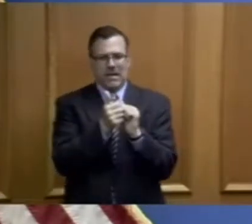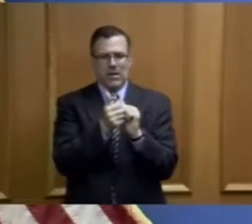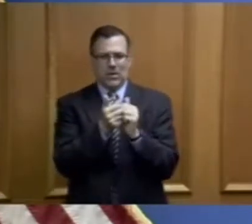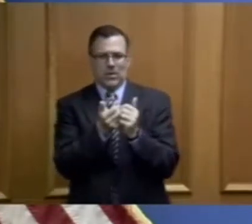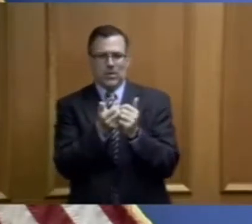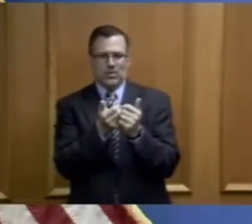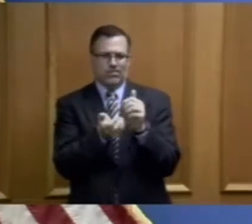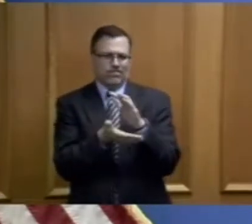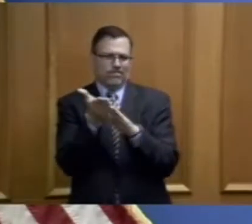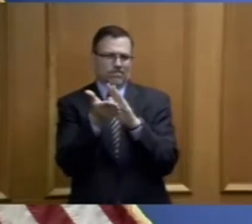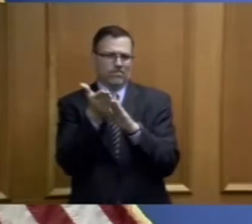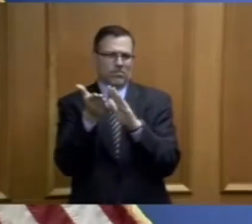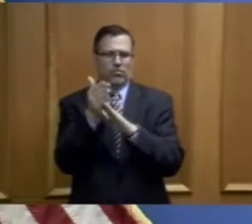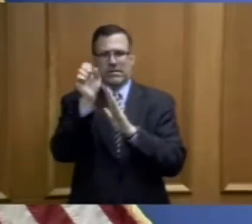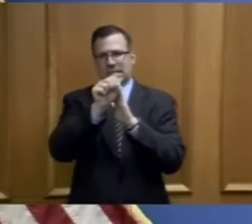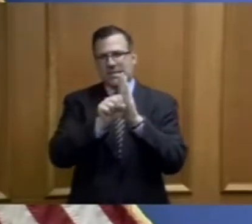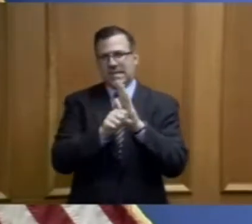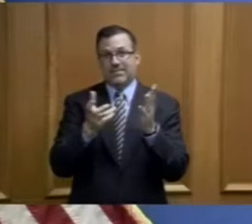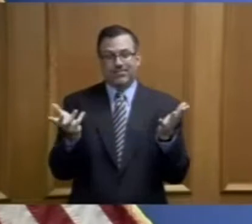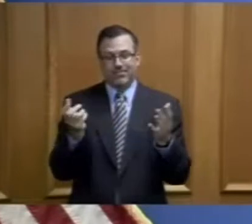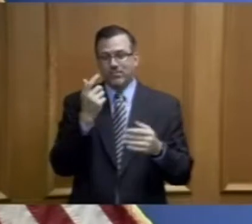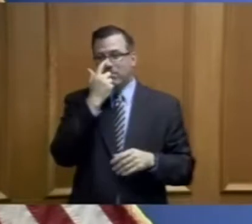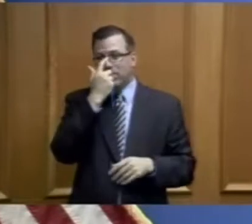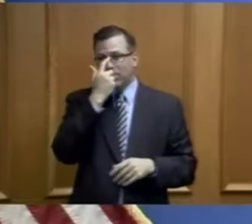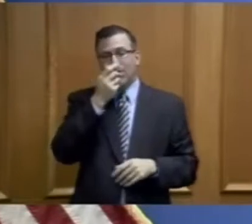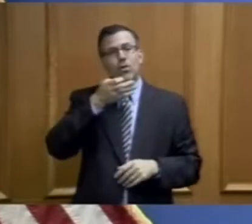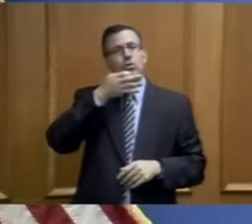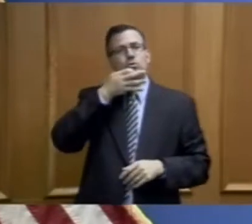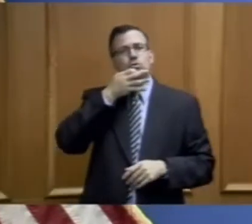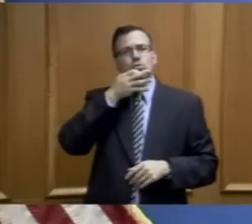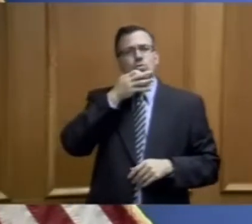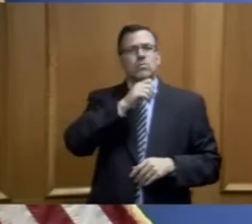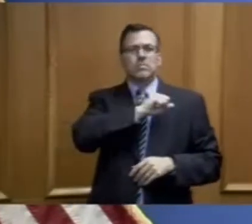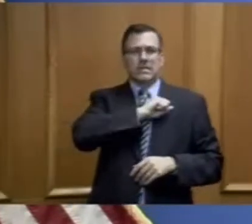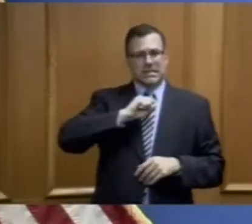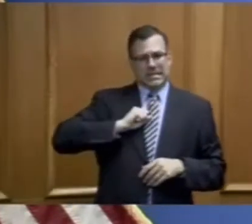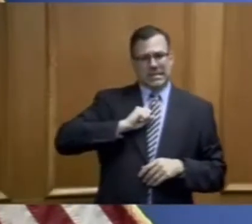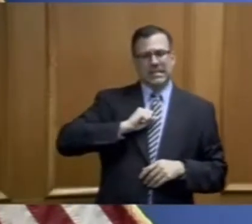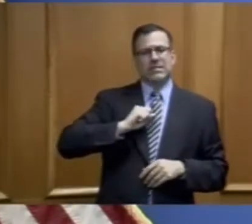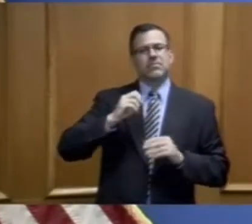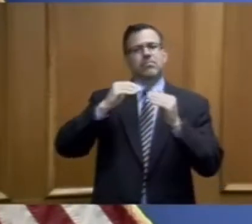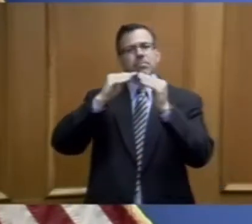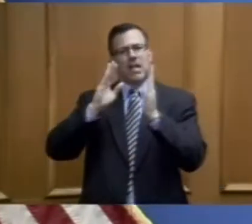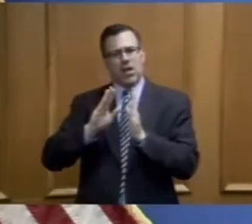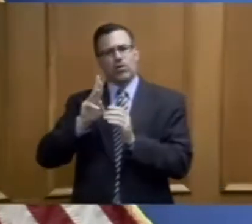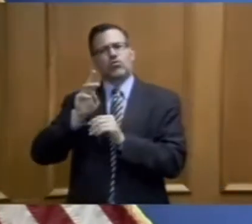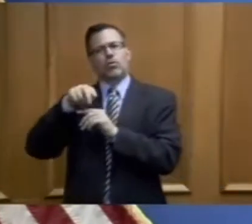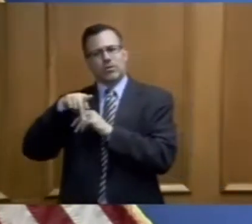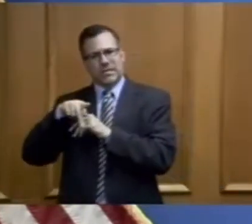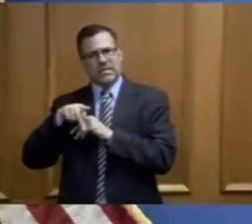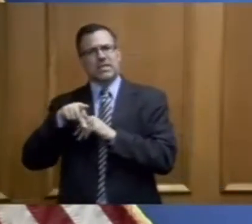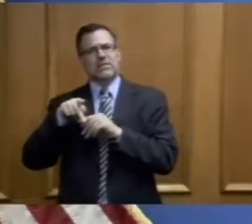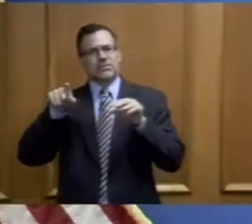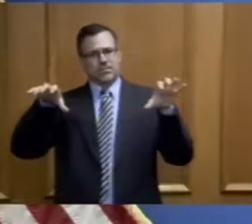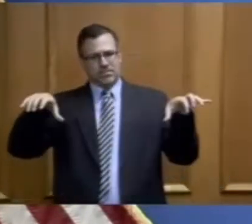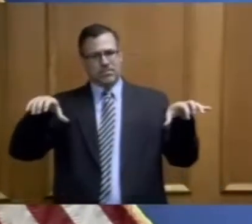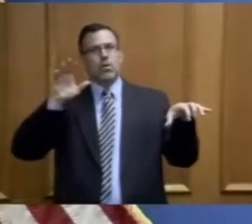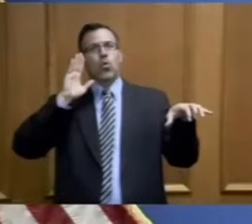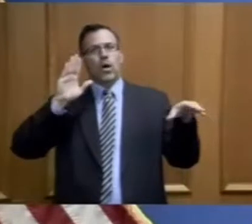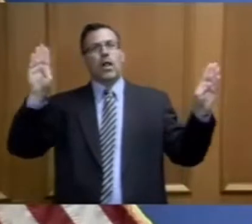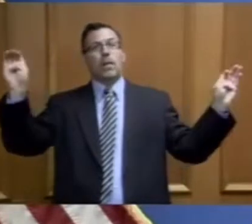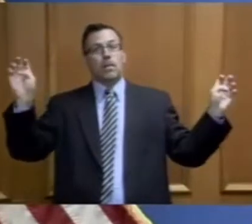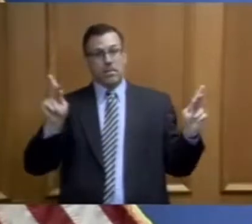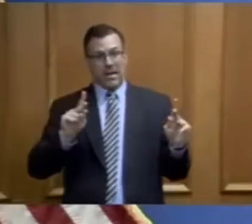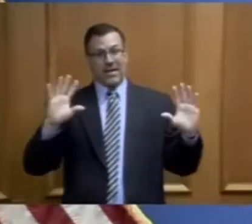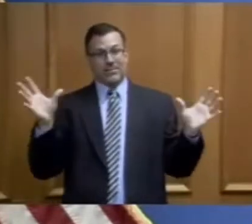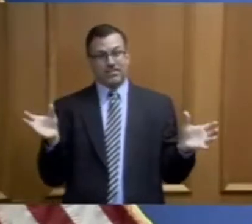us. In the coming days, the legislature will convene, and I have already begun to work with those leaders and look forward to working with those